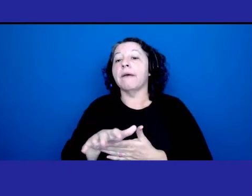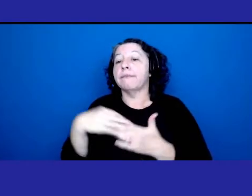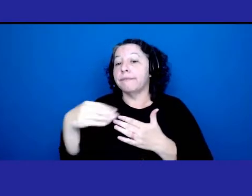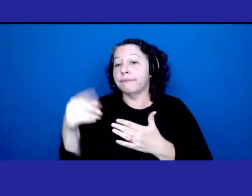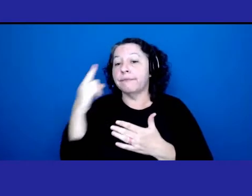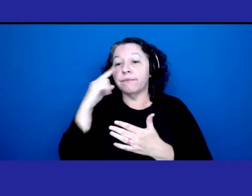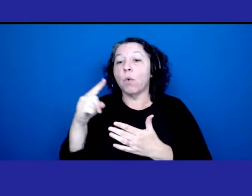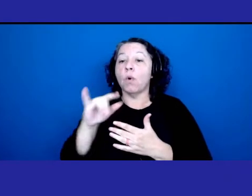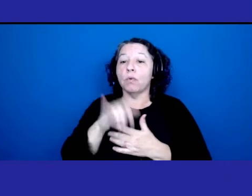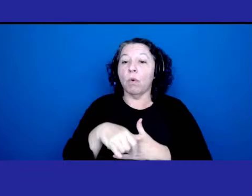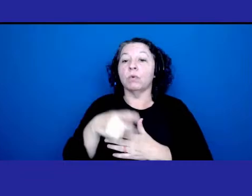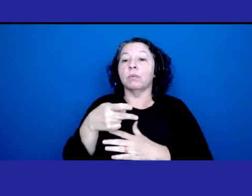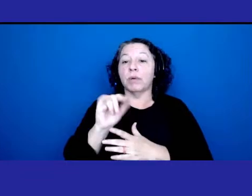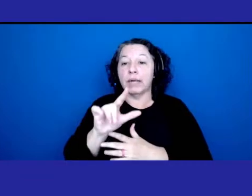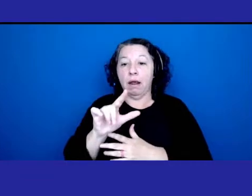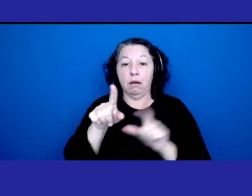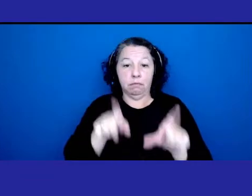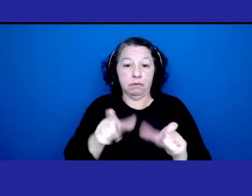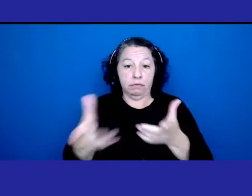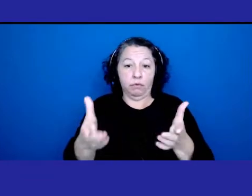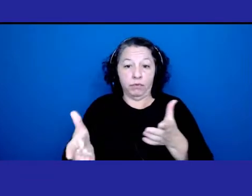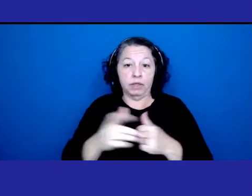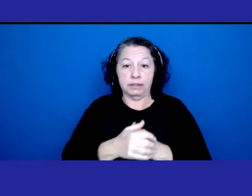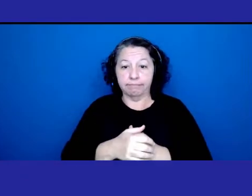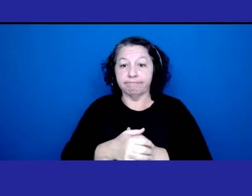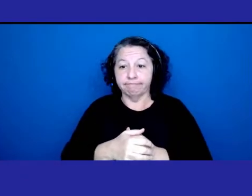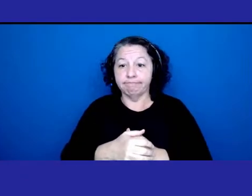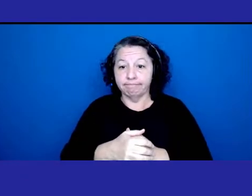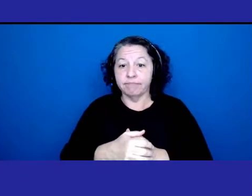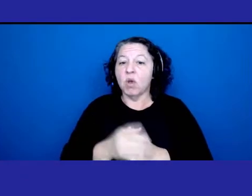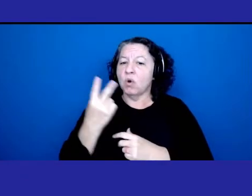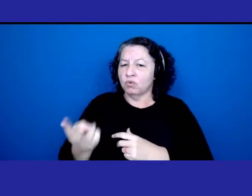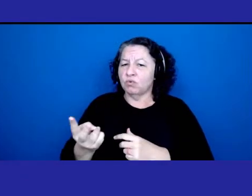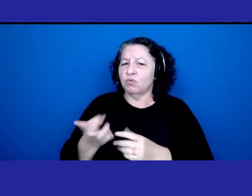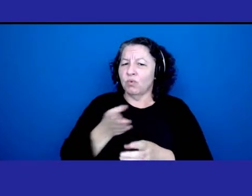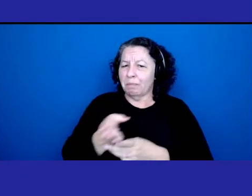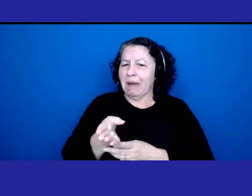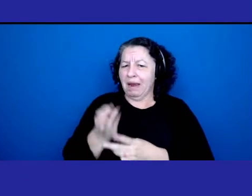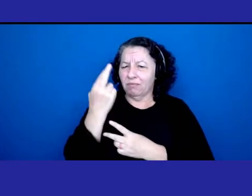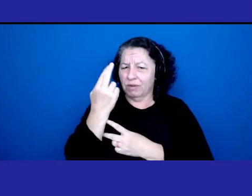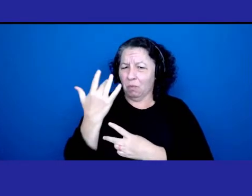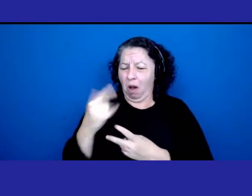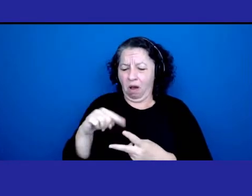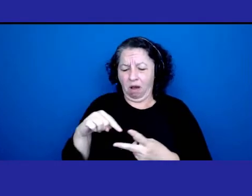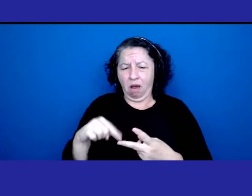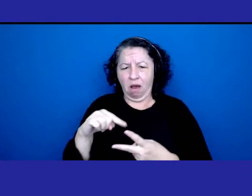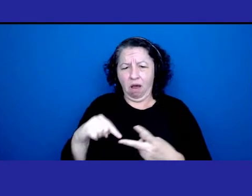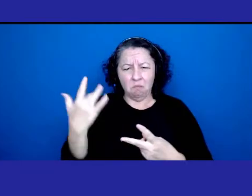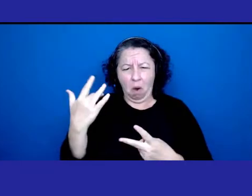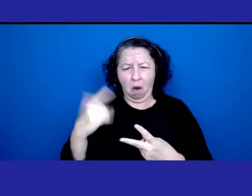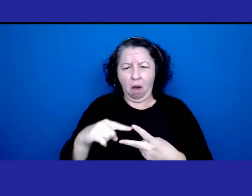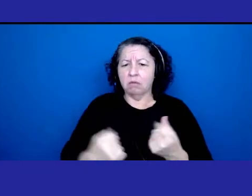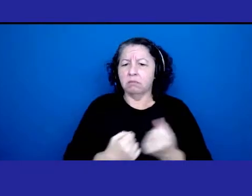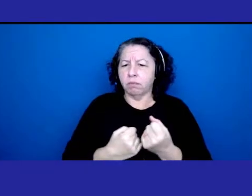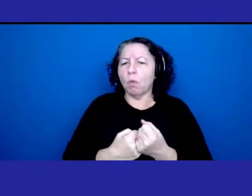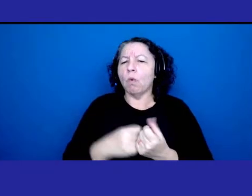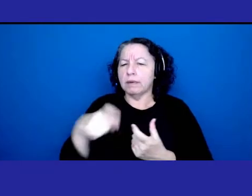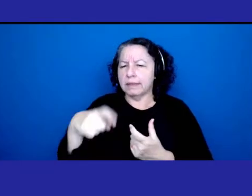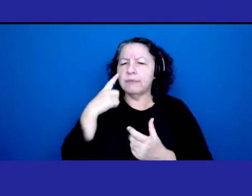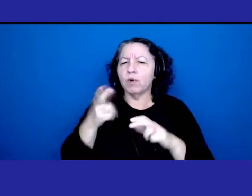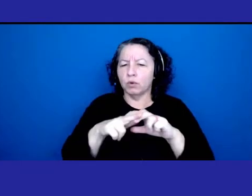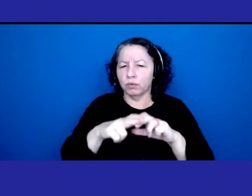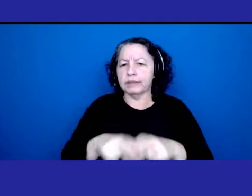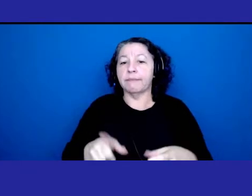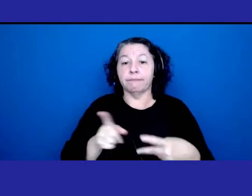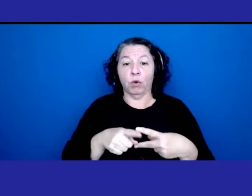$29,922,455 for prenatal testing services. There are two reasons that support the need for this increase.